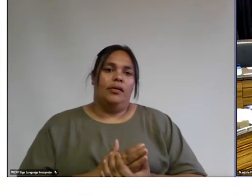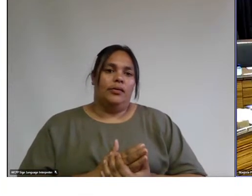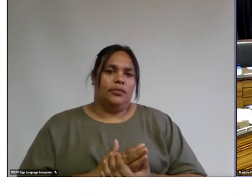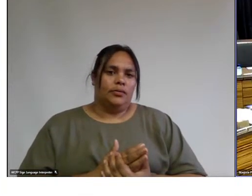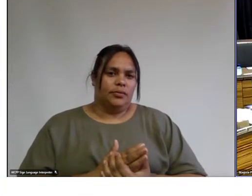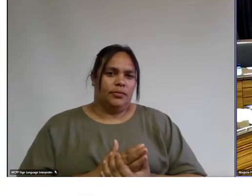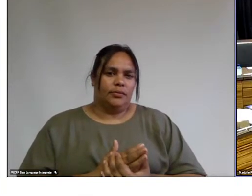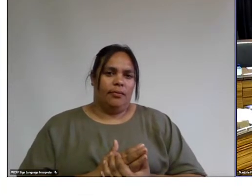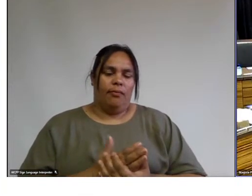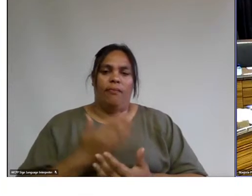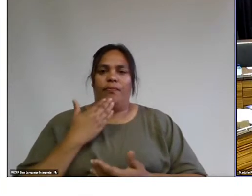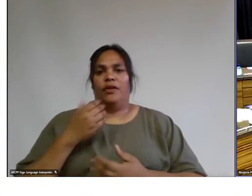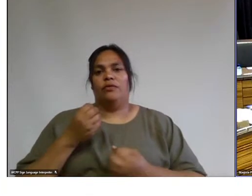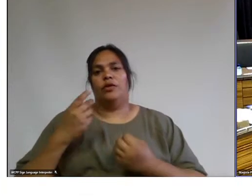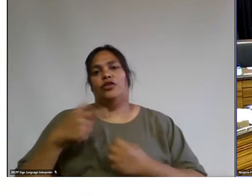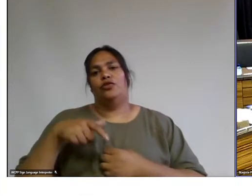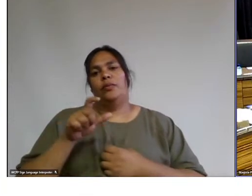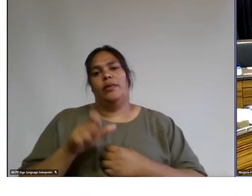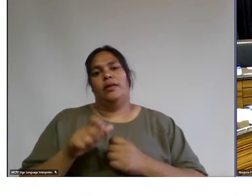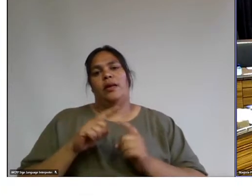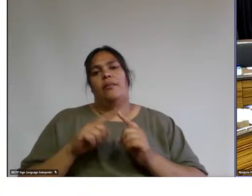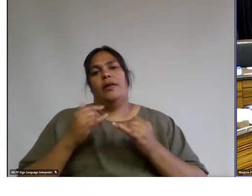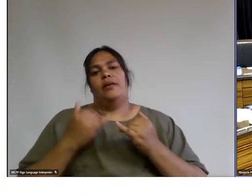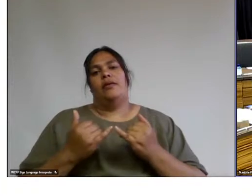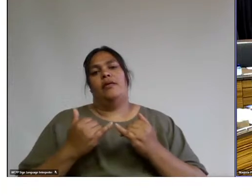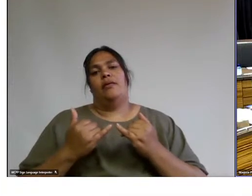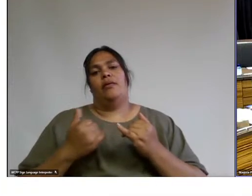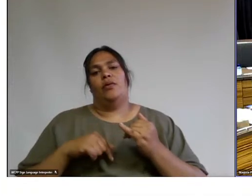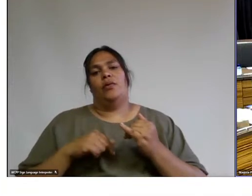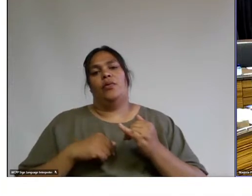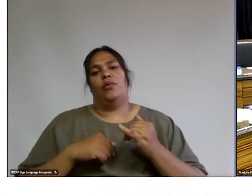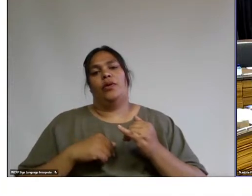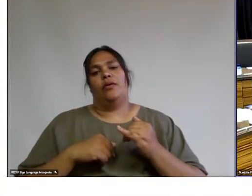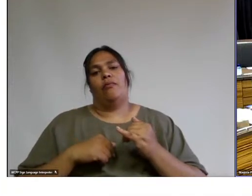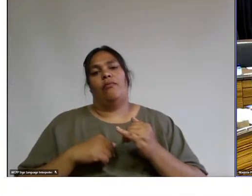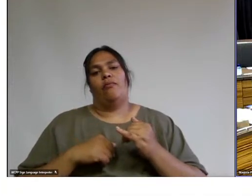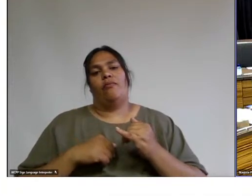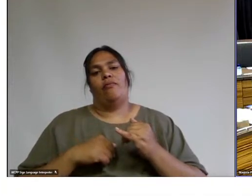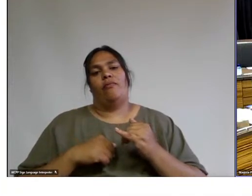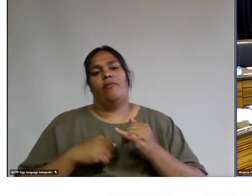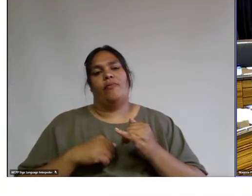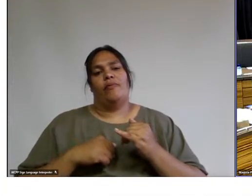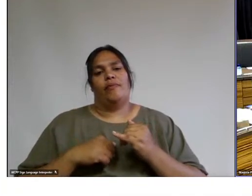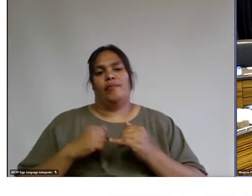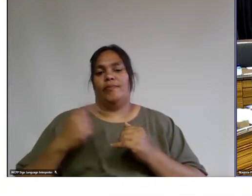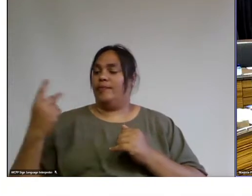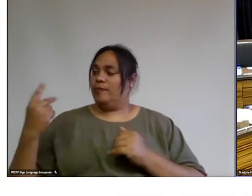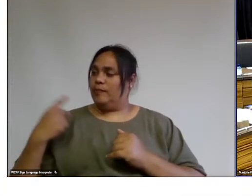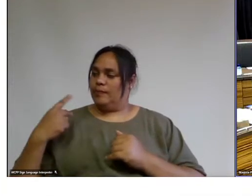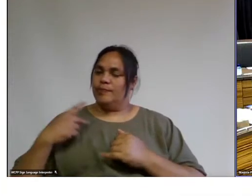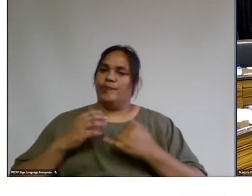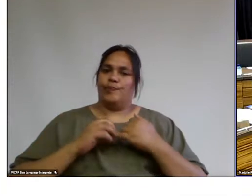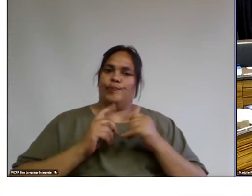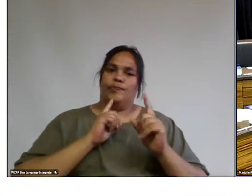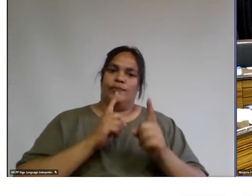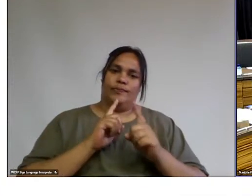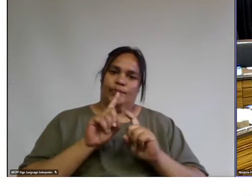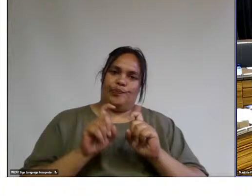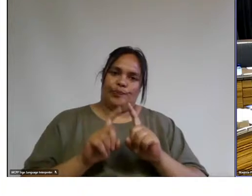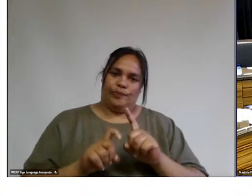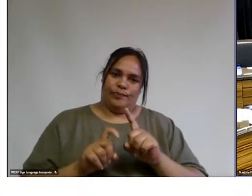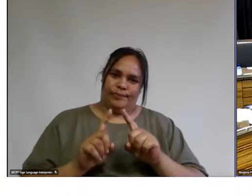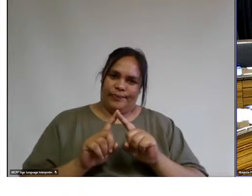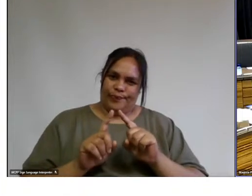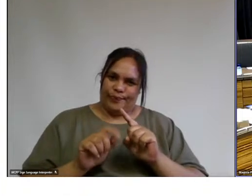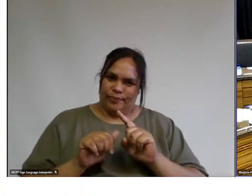Thank you very much, Chairperson. We will, between Mr. Eli and myself, we will try and answer these questions, and then I think others